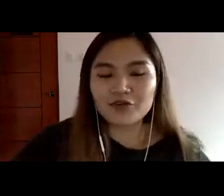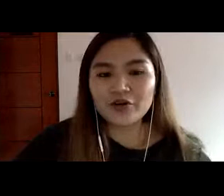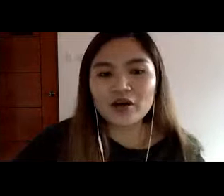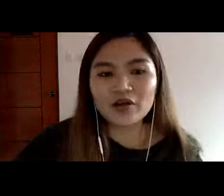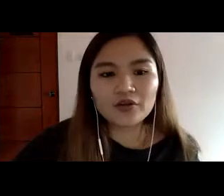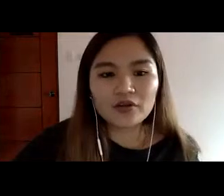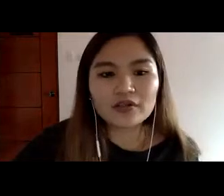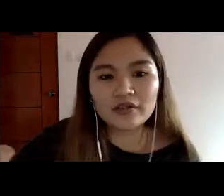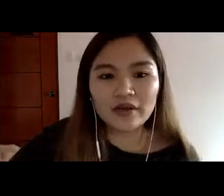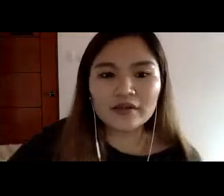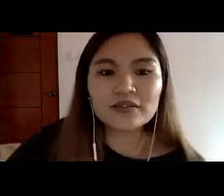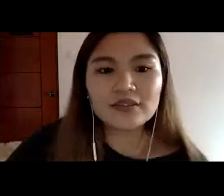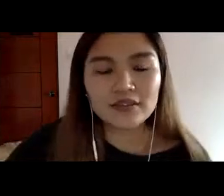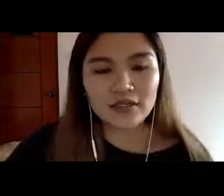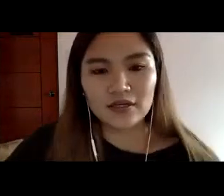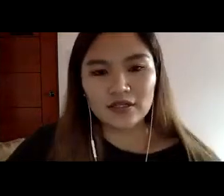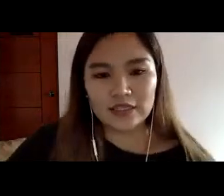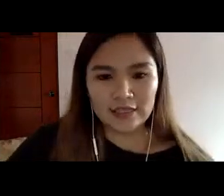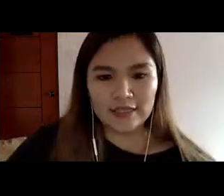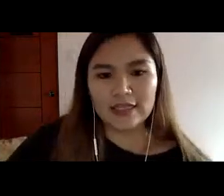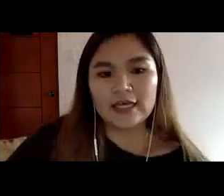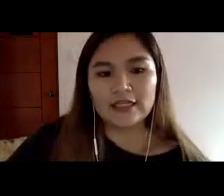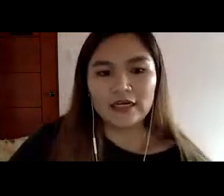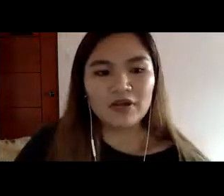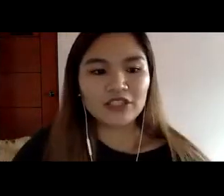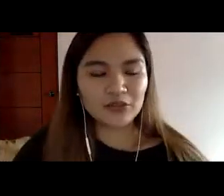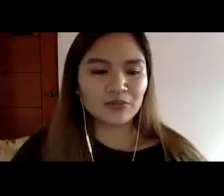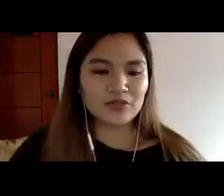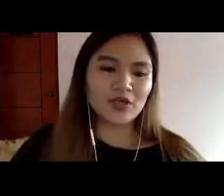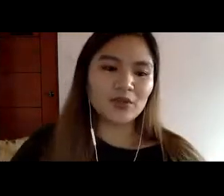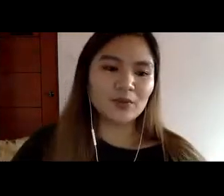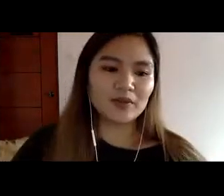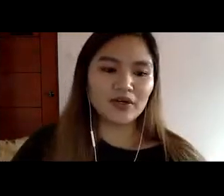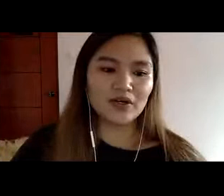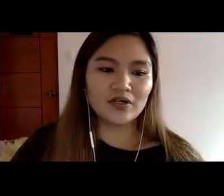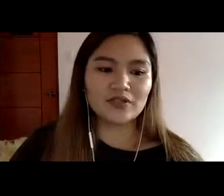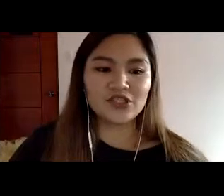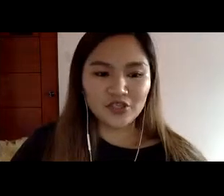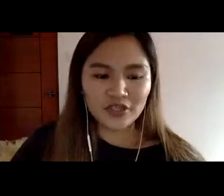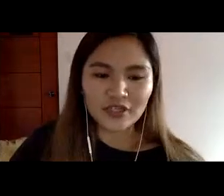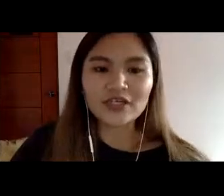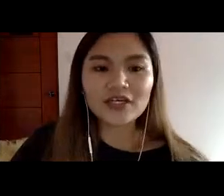There, for other contact details, naka-flash na po sa inyong mga